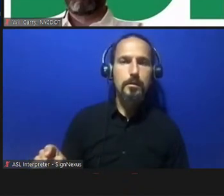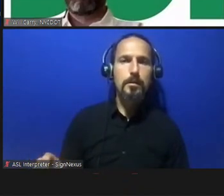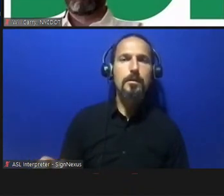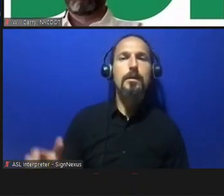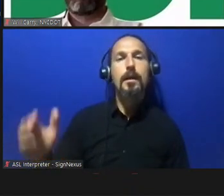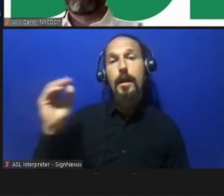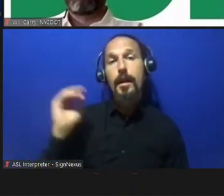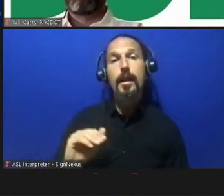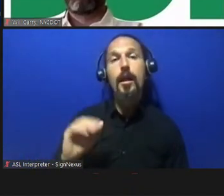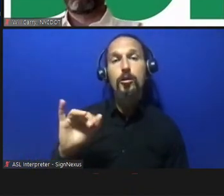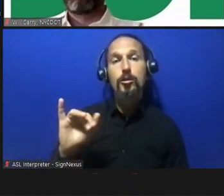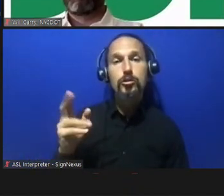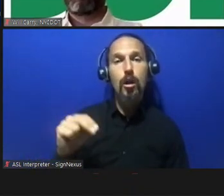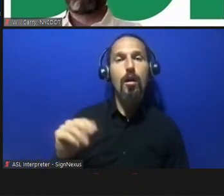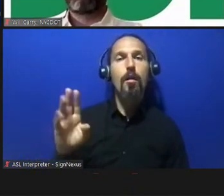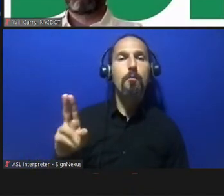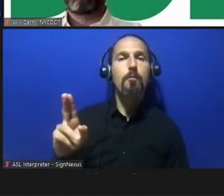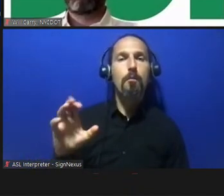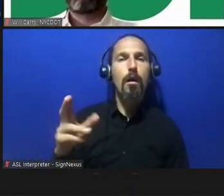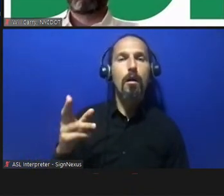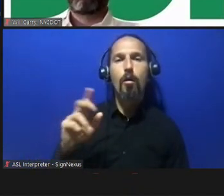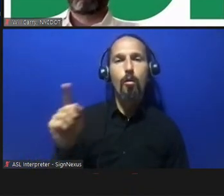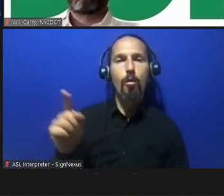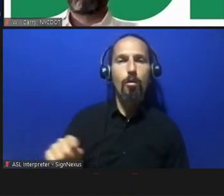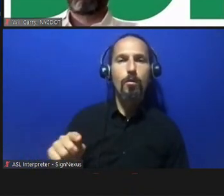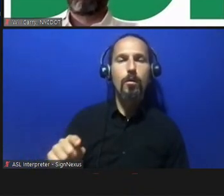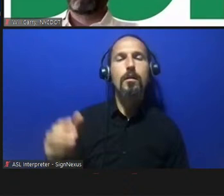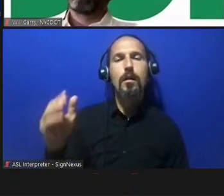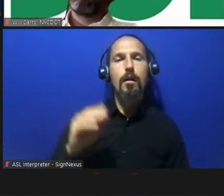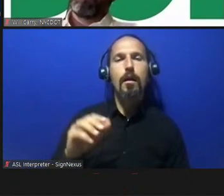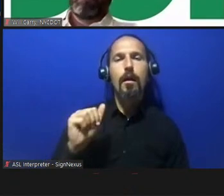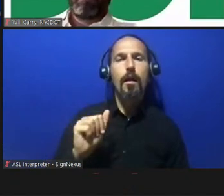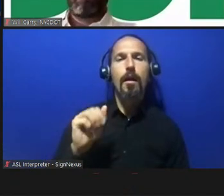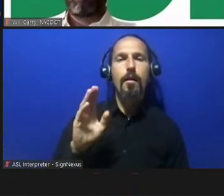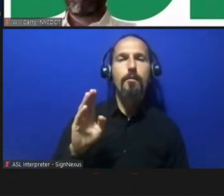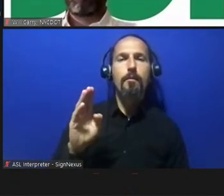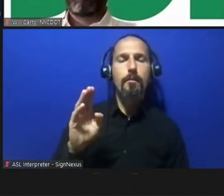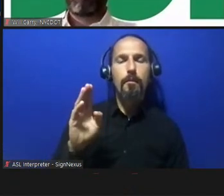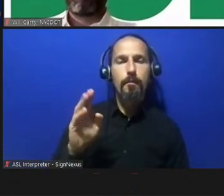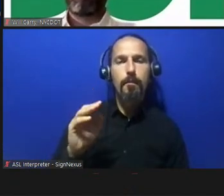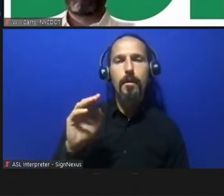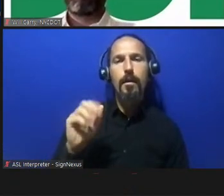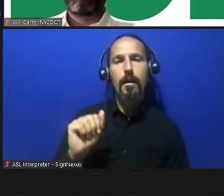the next speaker is john buckholz followed by ahmad saeed